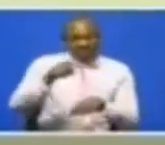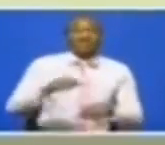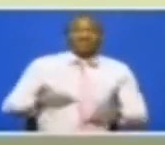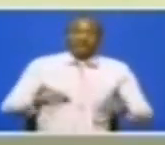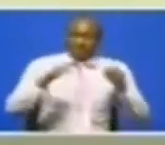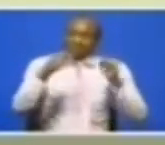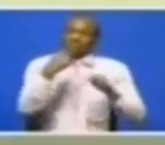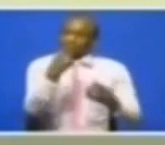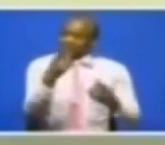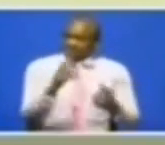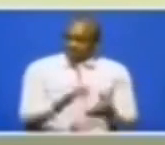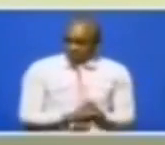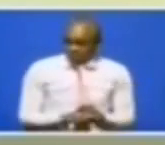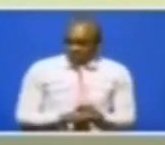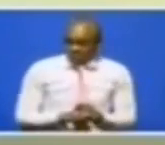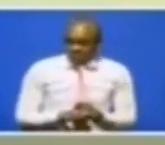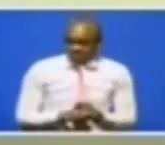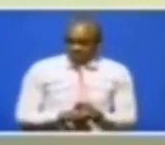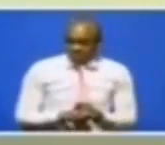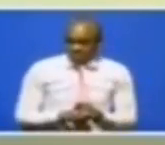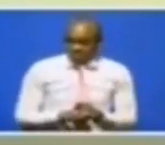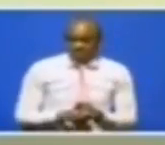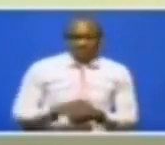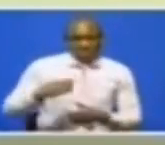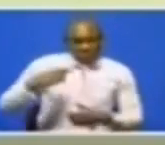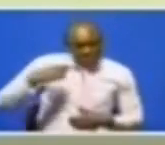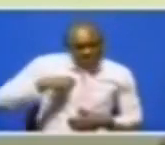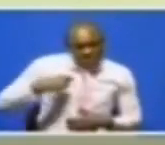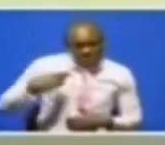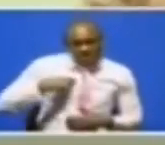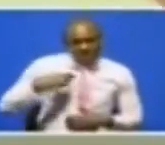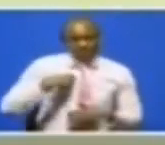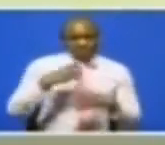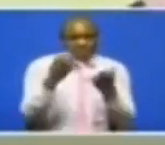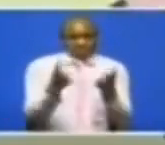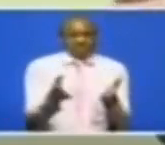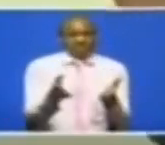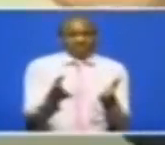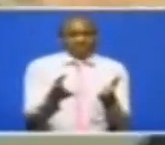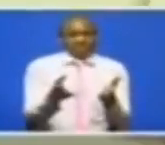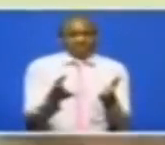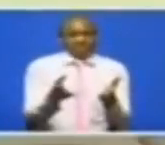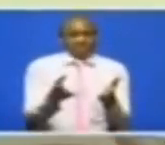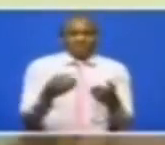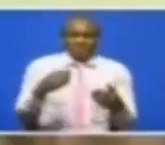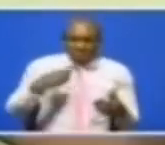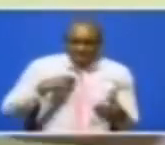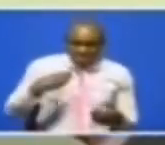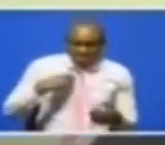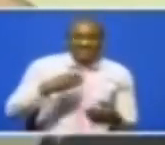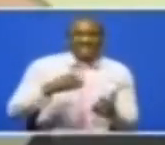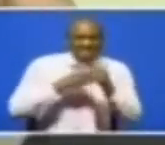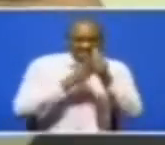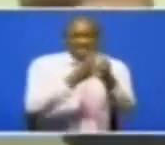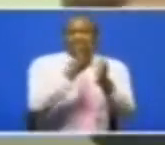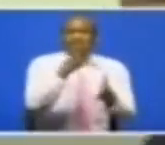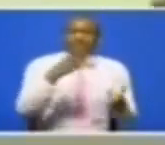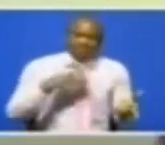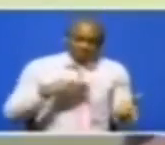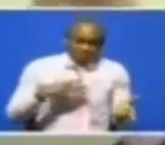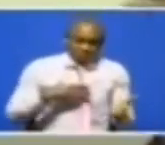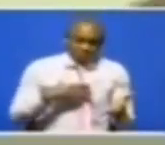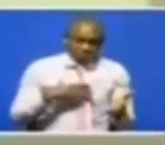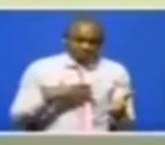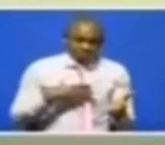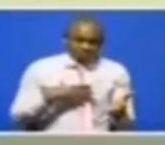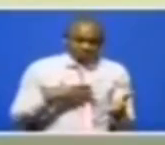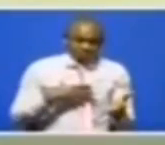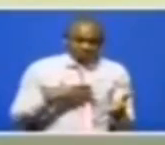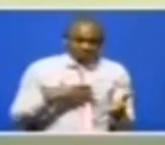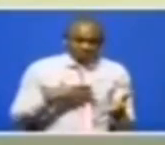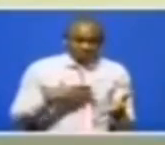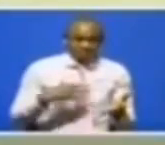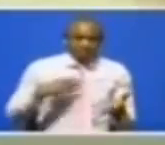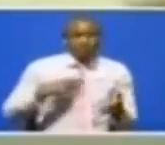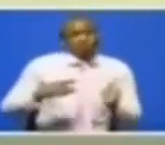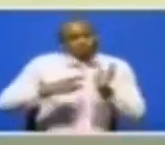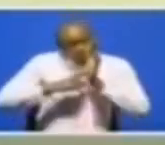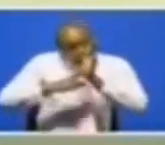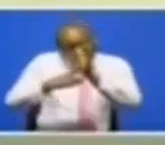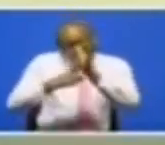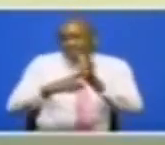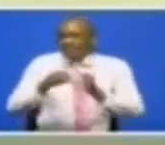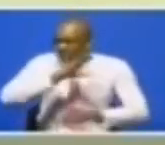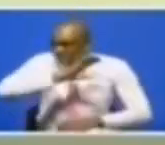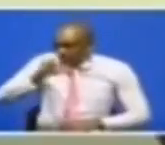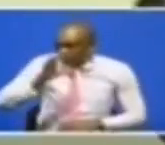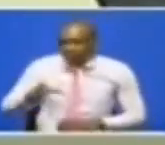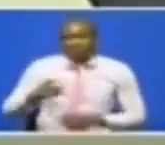Chairman, actually I was tasked to lead the principals around the county or within